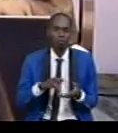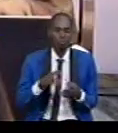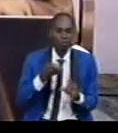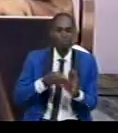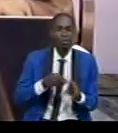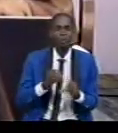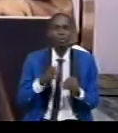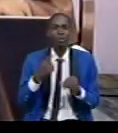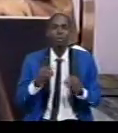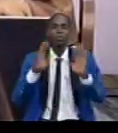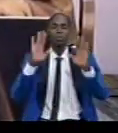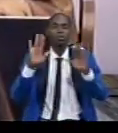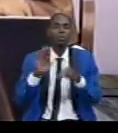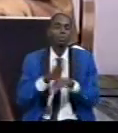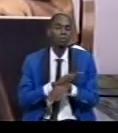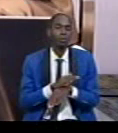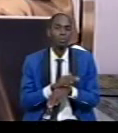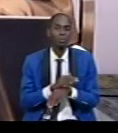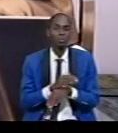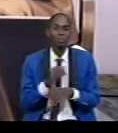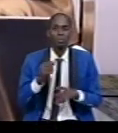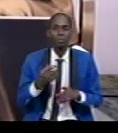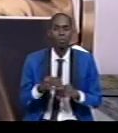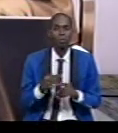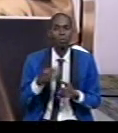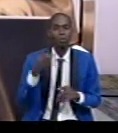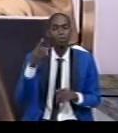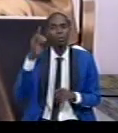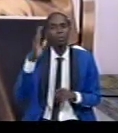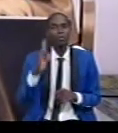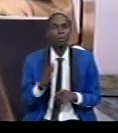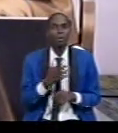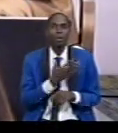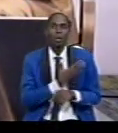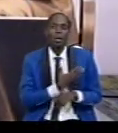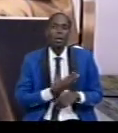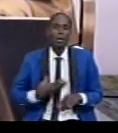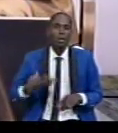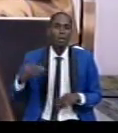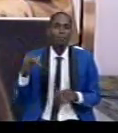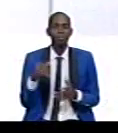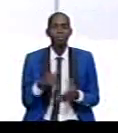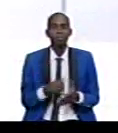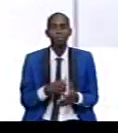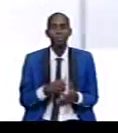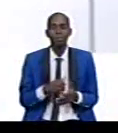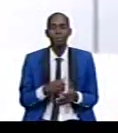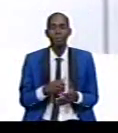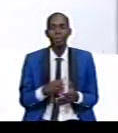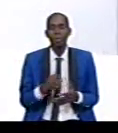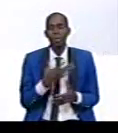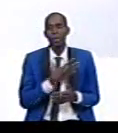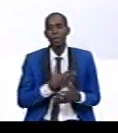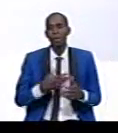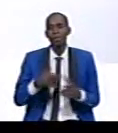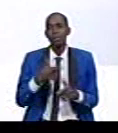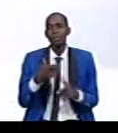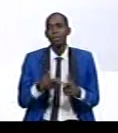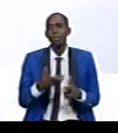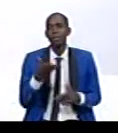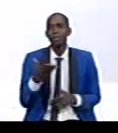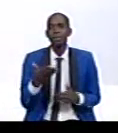Lord has been doing through the Global Crusade with Pastor Kumuyi, and it's